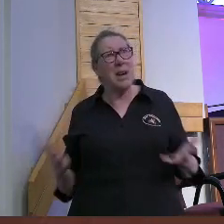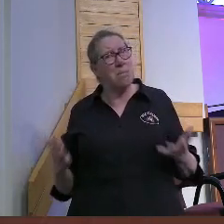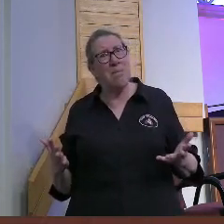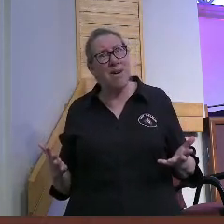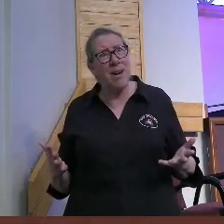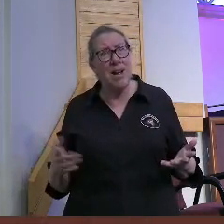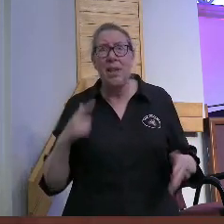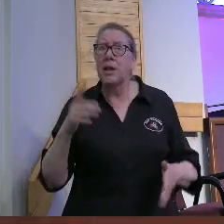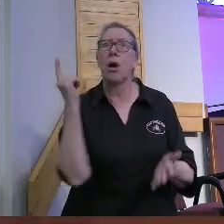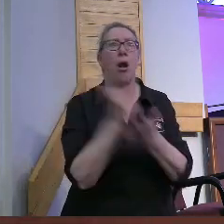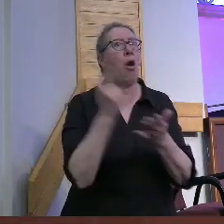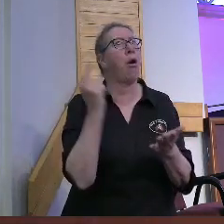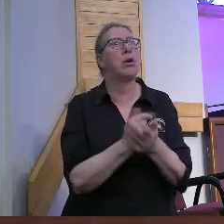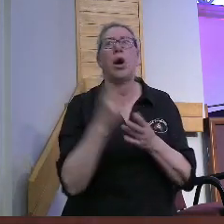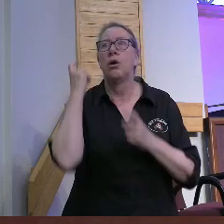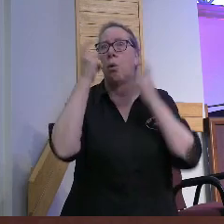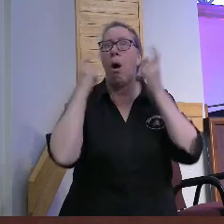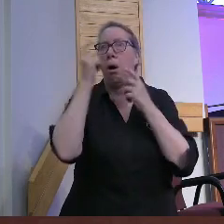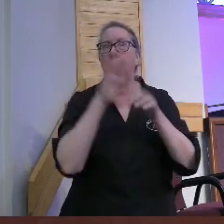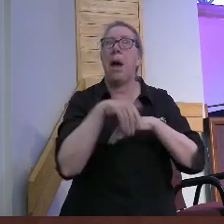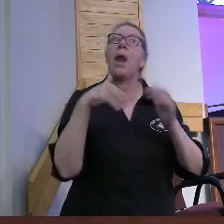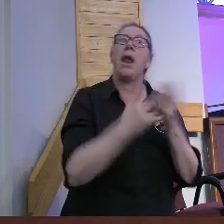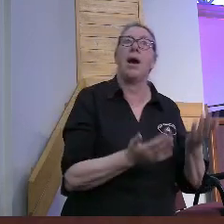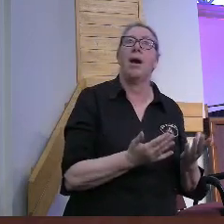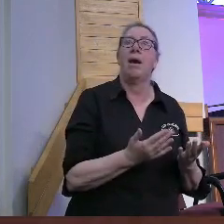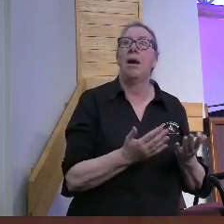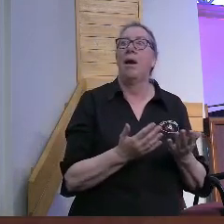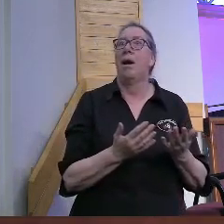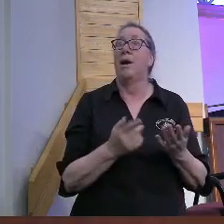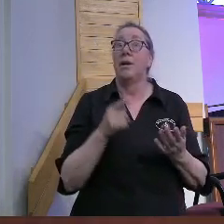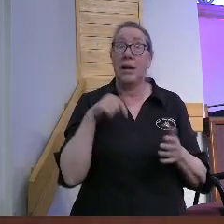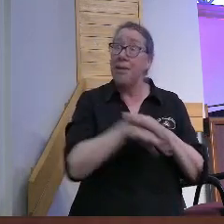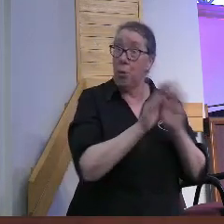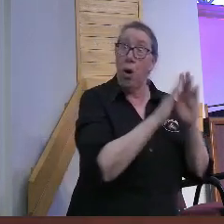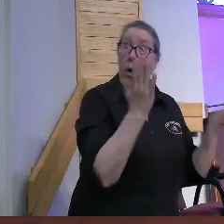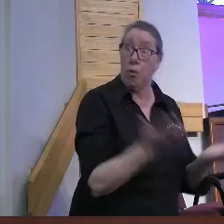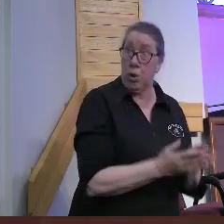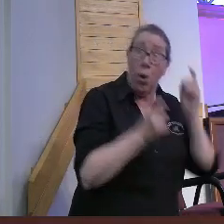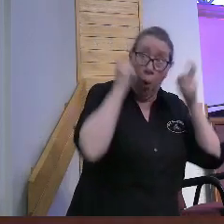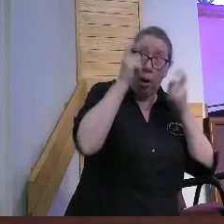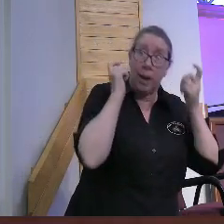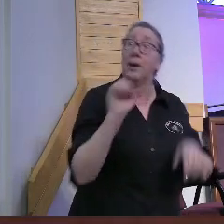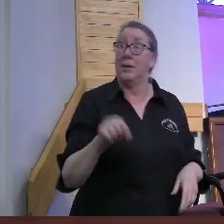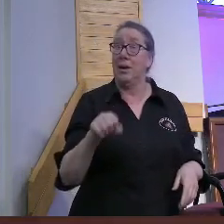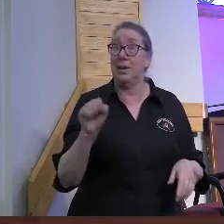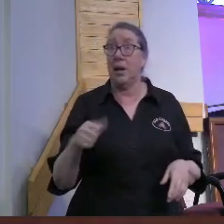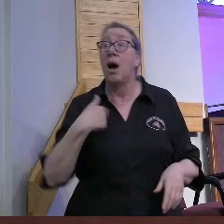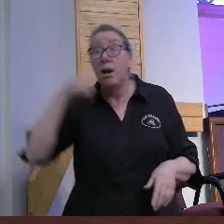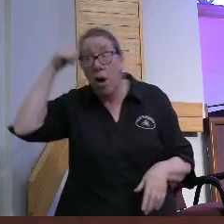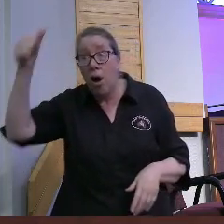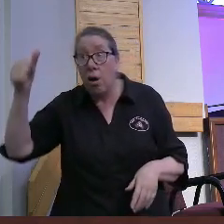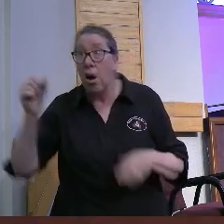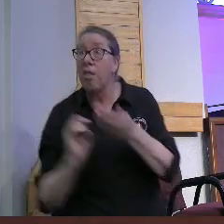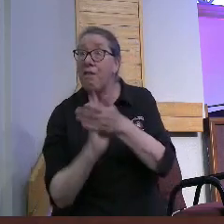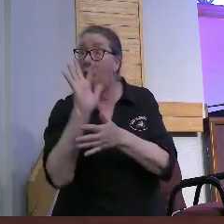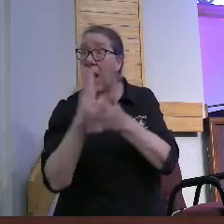there's a lot to worry about right now, Pastor. There's a lot to worry about in the world. And I know what it is. We had the bushfires. We were worried